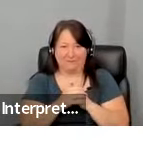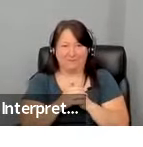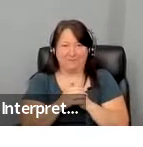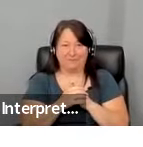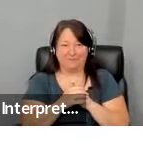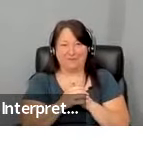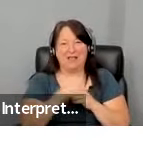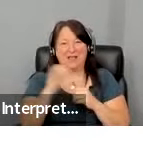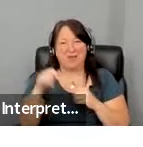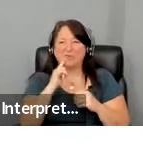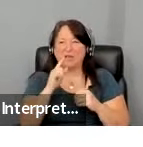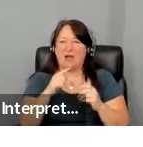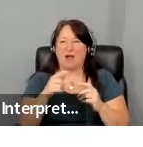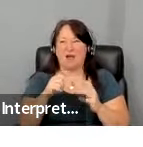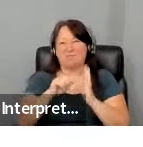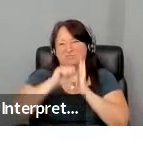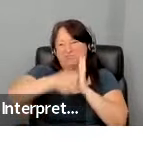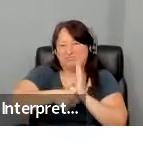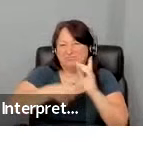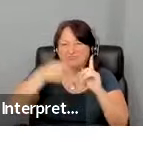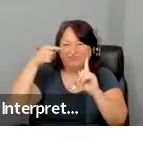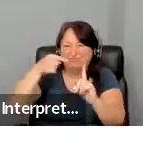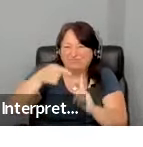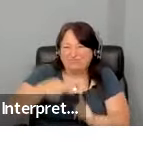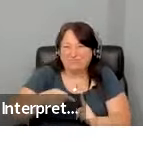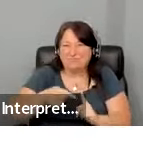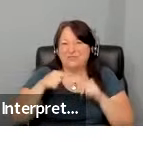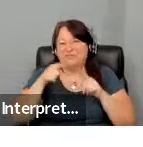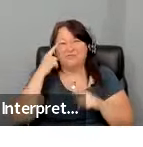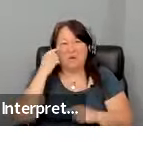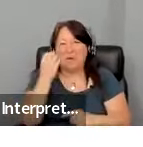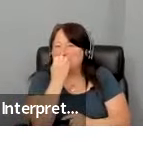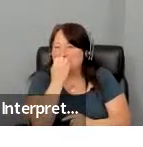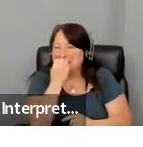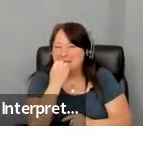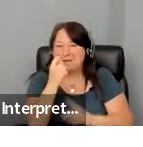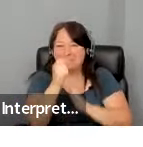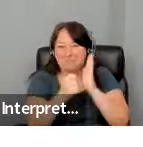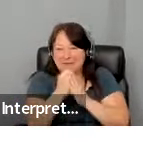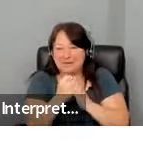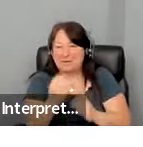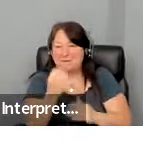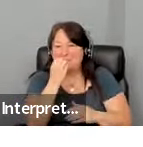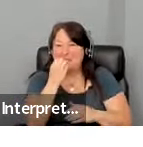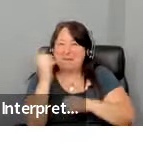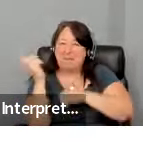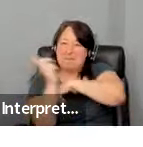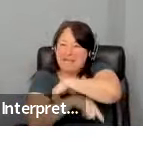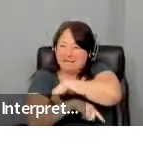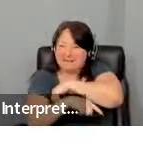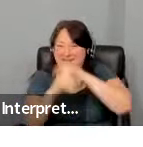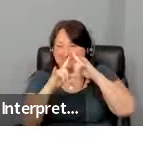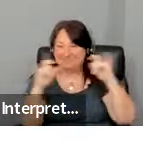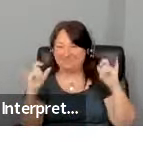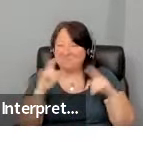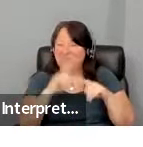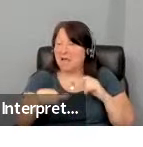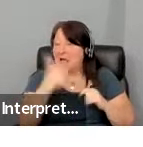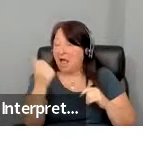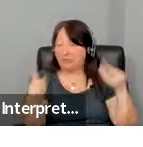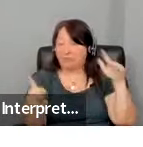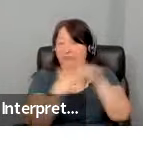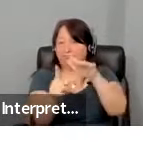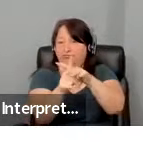Those are the highlights of the meal penalty or meal period, meal penalties, and NDB provisions, but there's a few other things that often come up